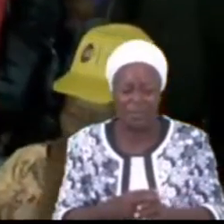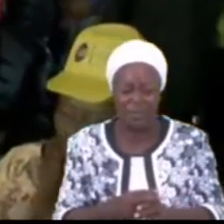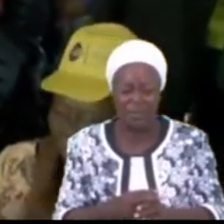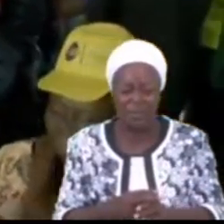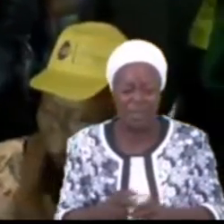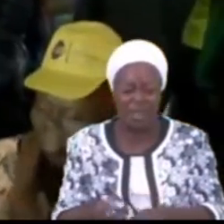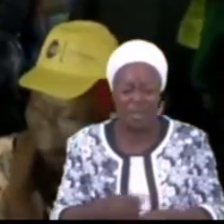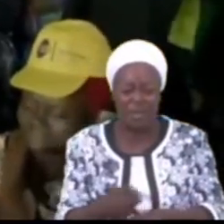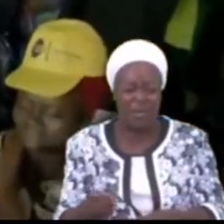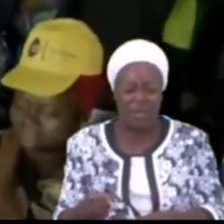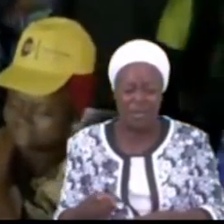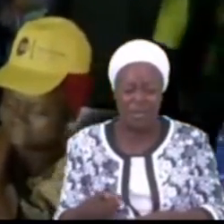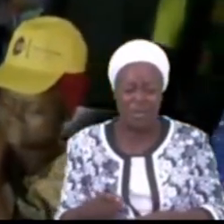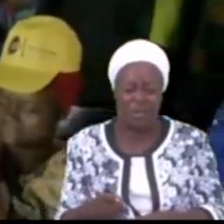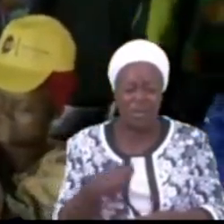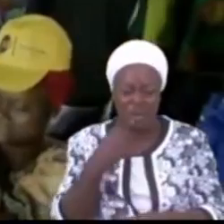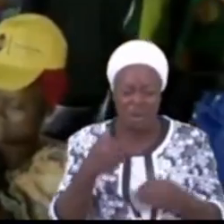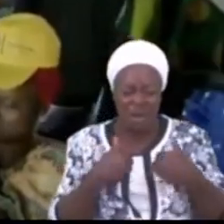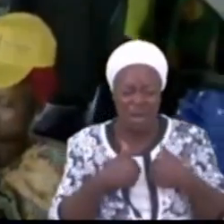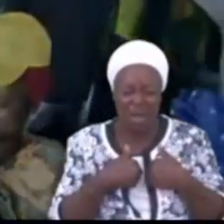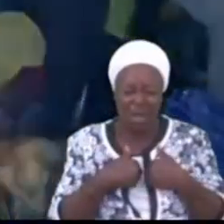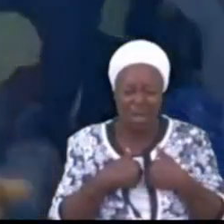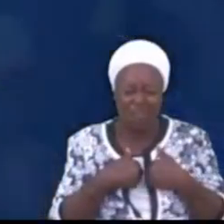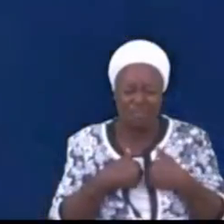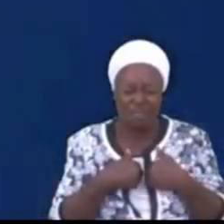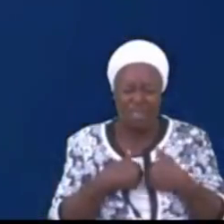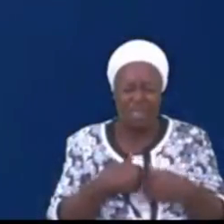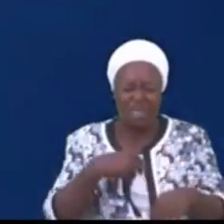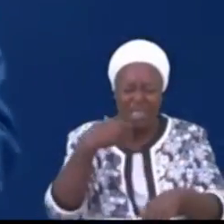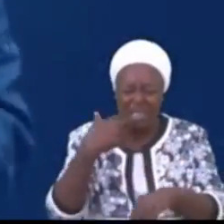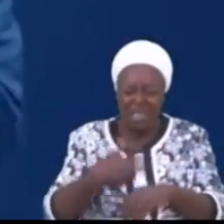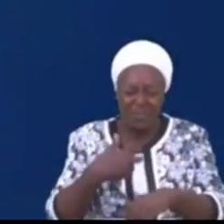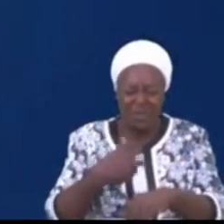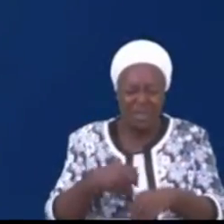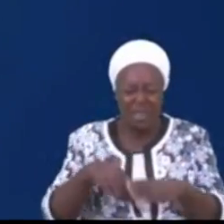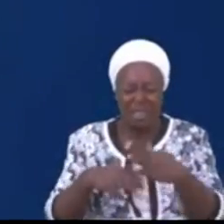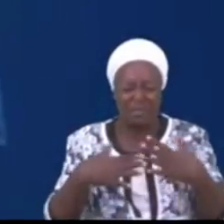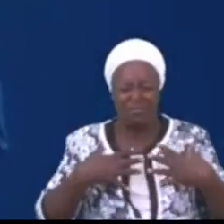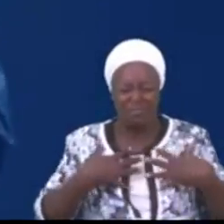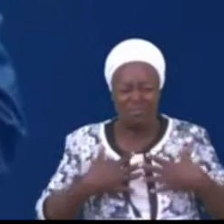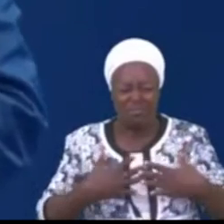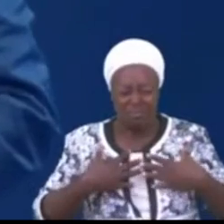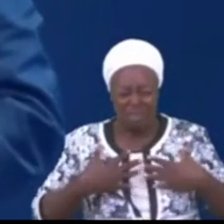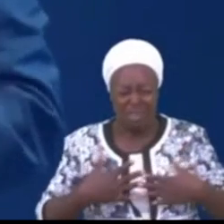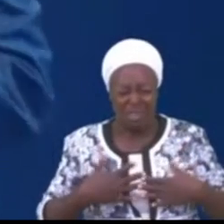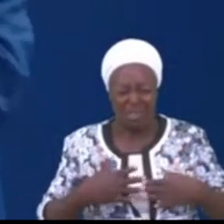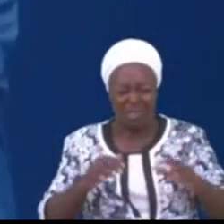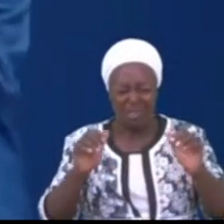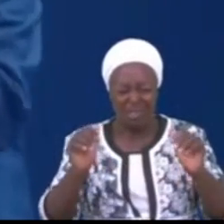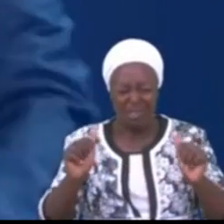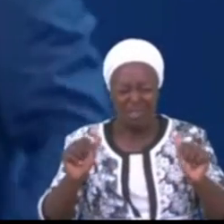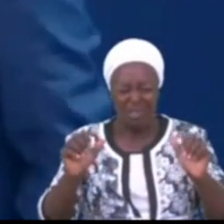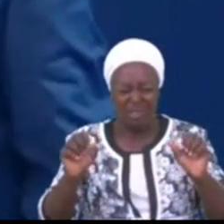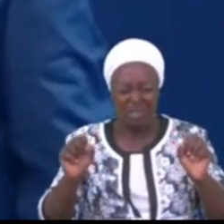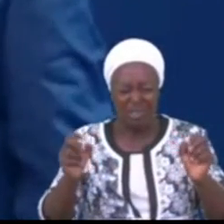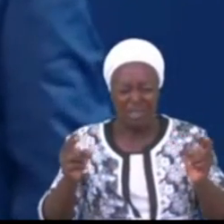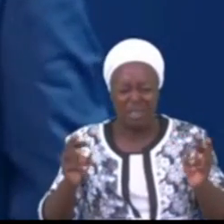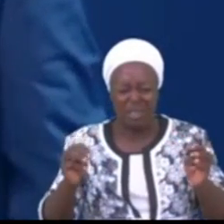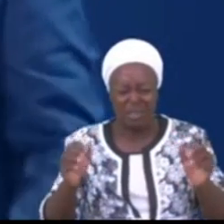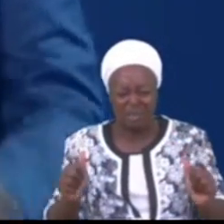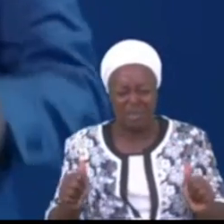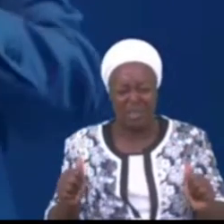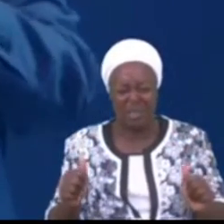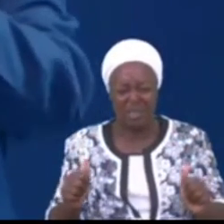Those who have respiratory problem, asthma, you cannot breathe well, almost getting